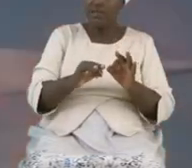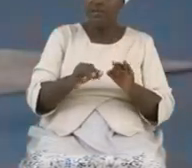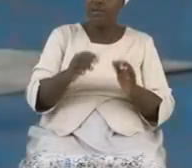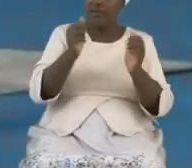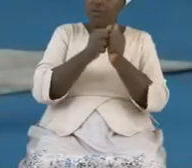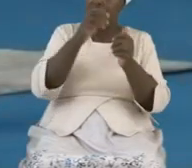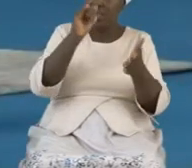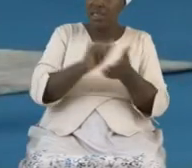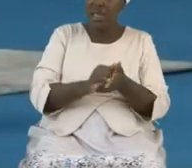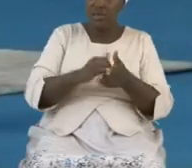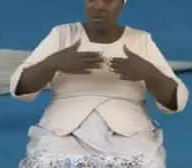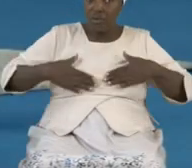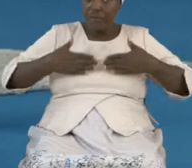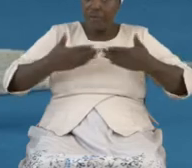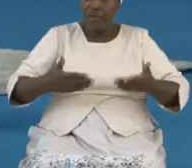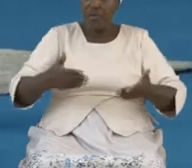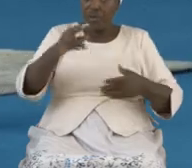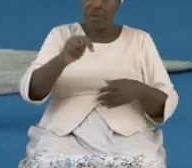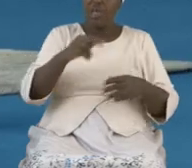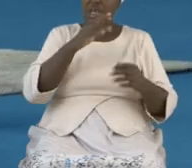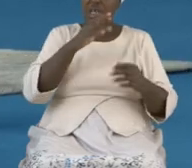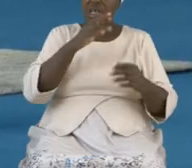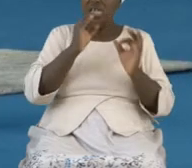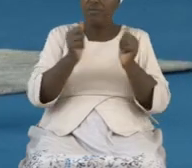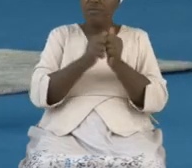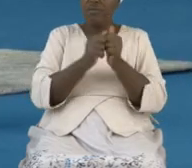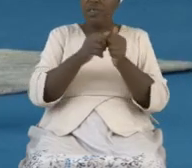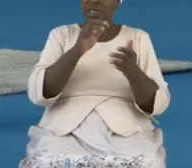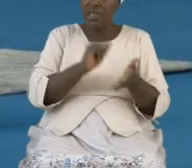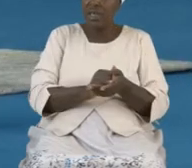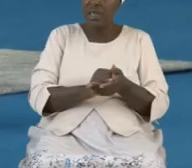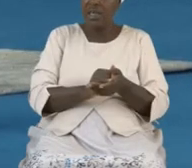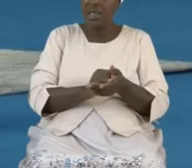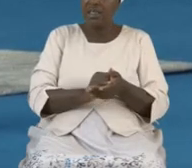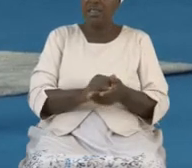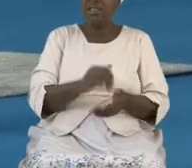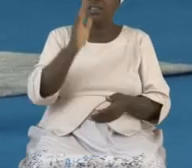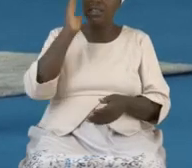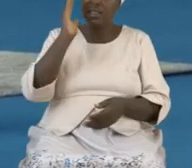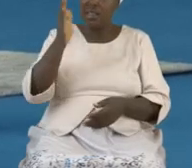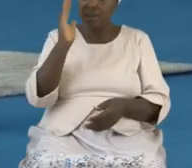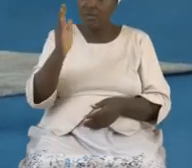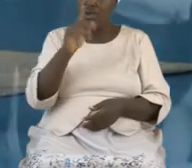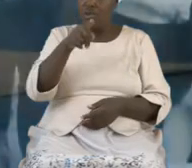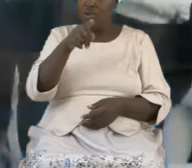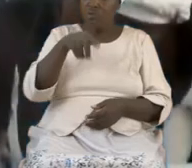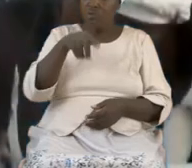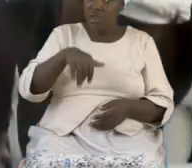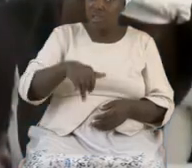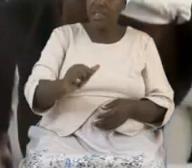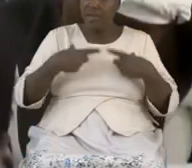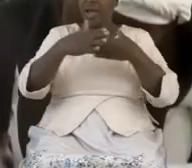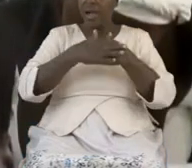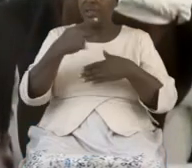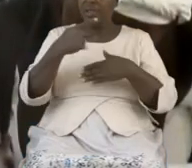profession, if with that testimony, you still live after the flesh,